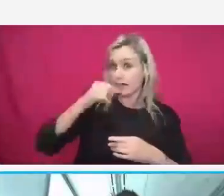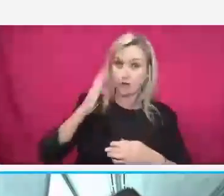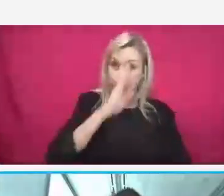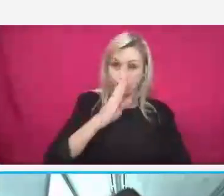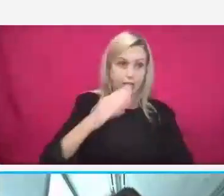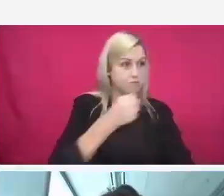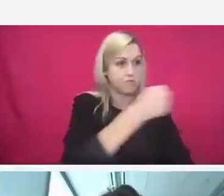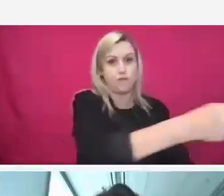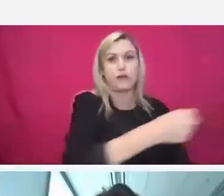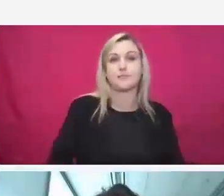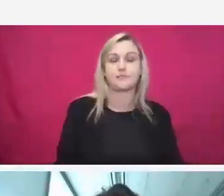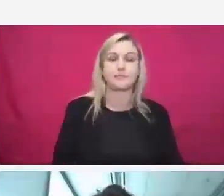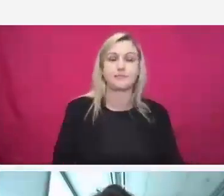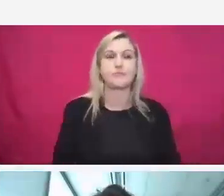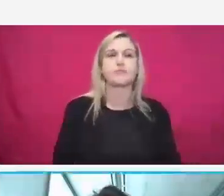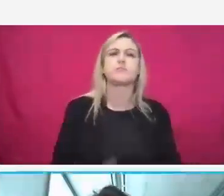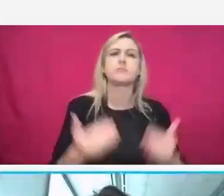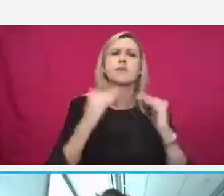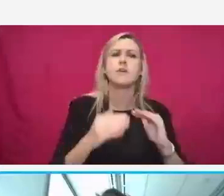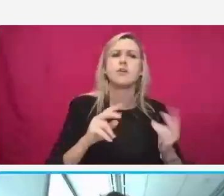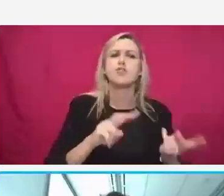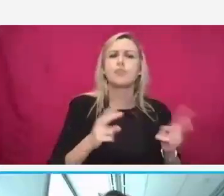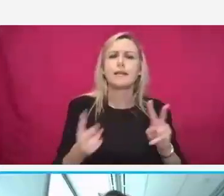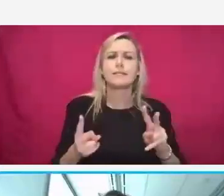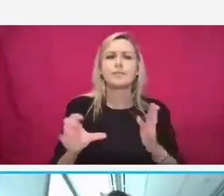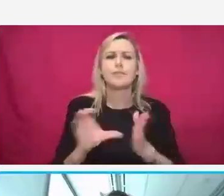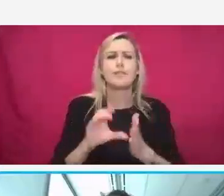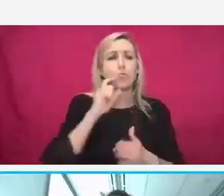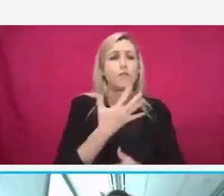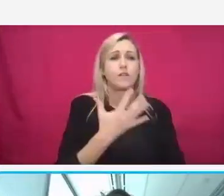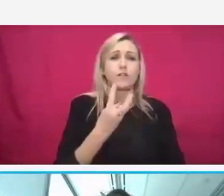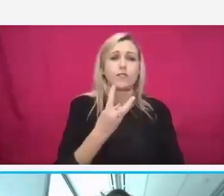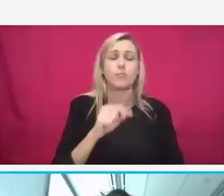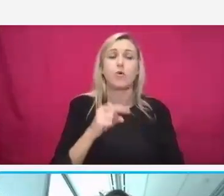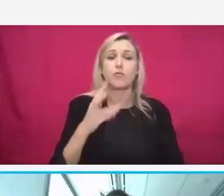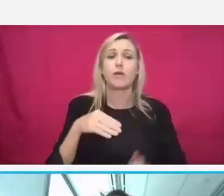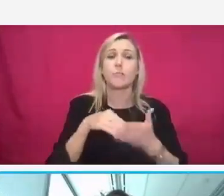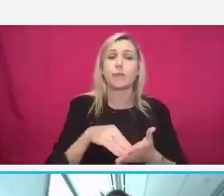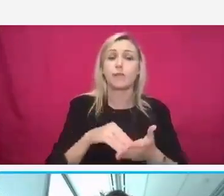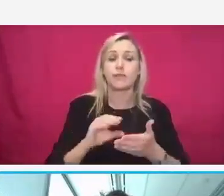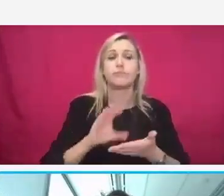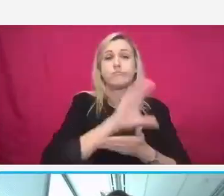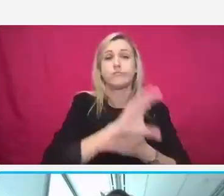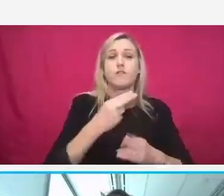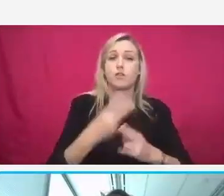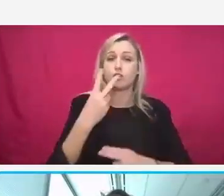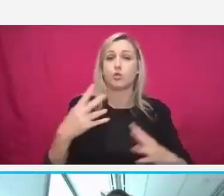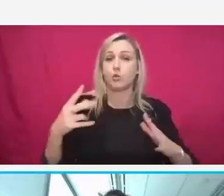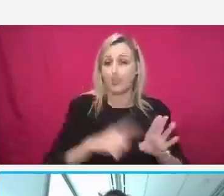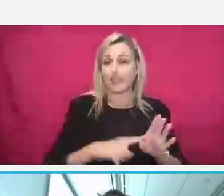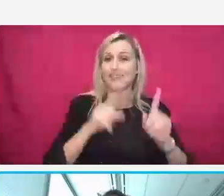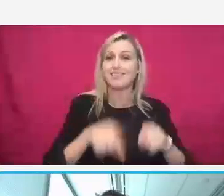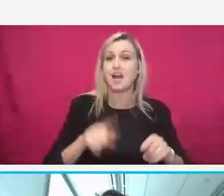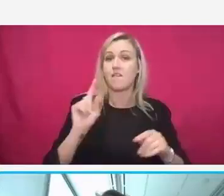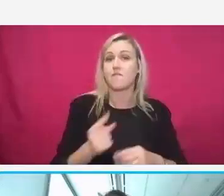The Transition Fund will provide up to $53.3 million over 2 years from the 1st of October 2022 to provide assistance